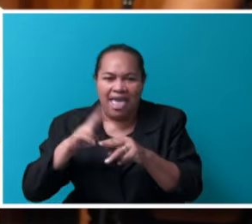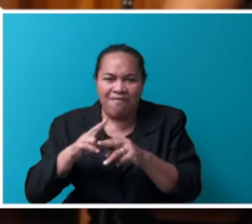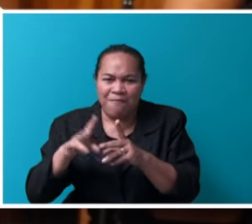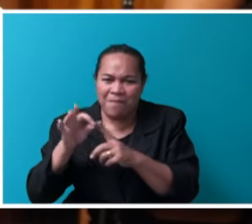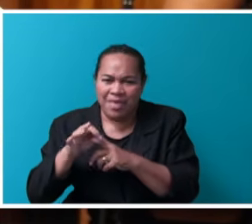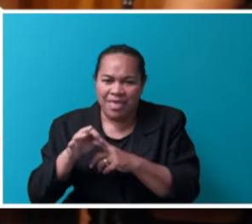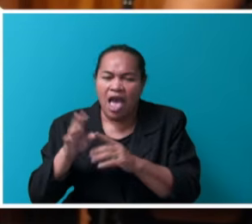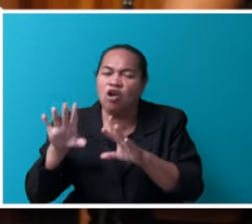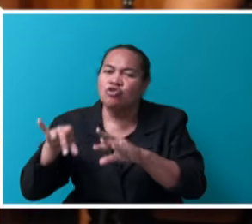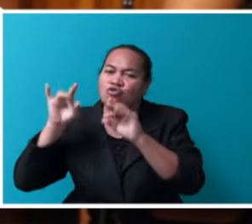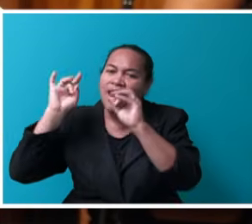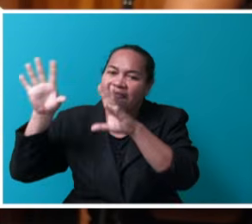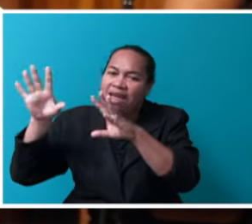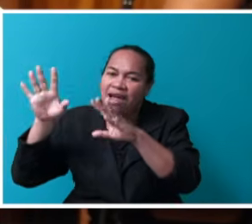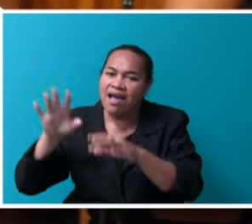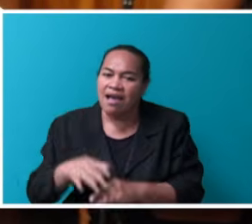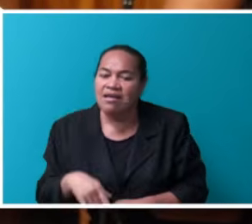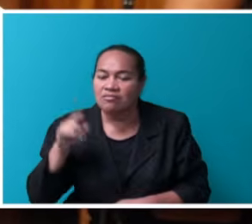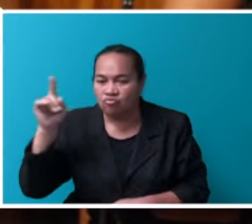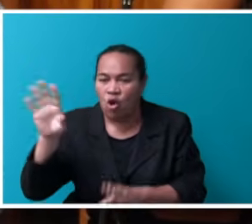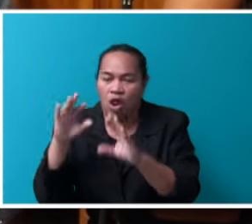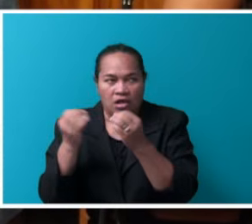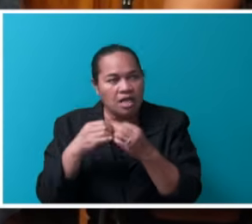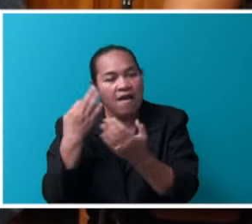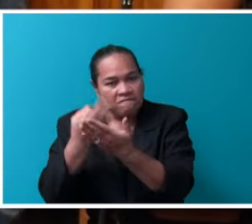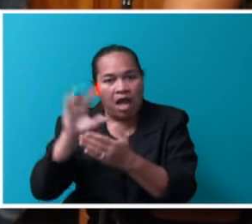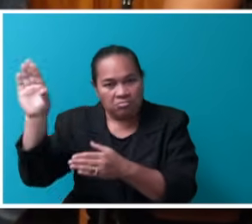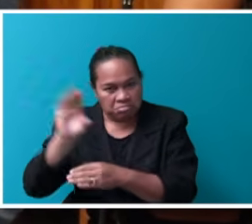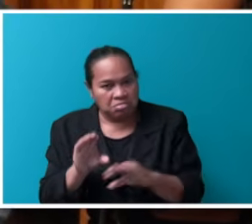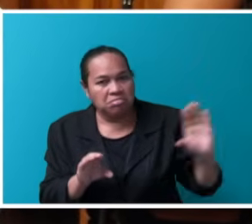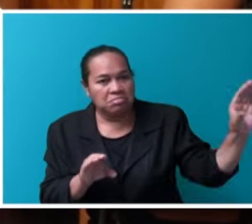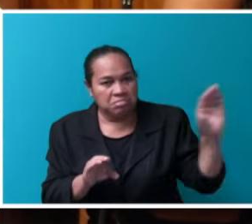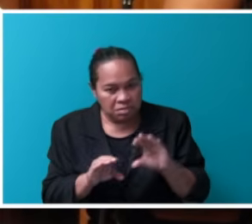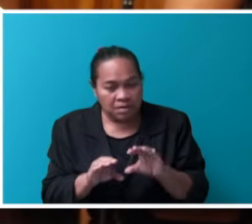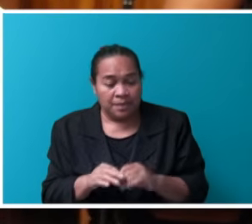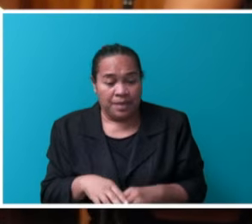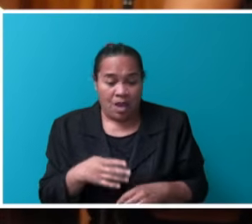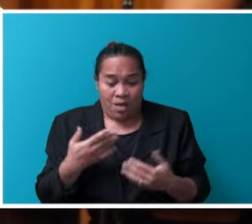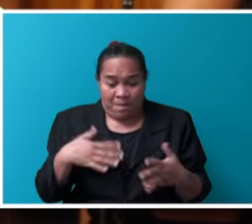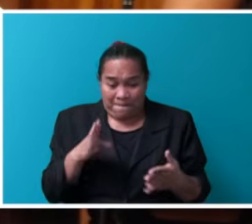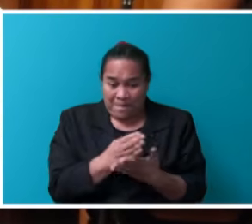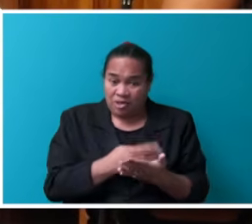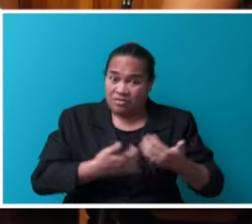the Australian Infrastructure Fund. After this project